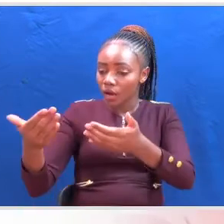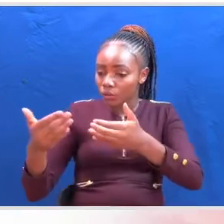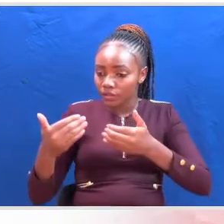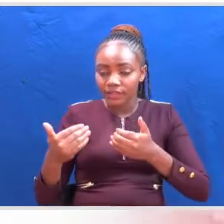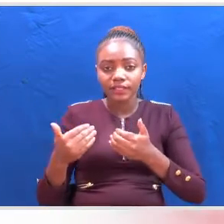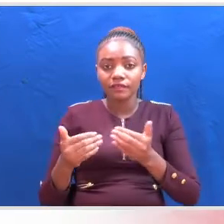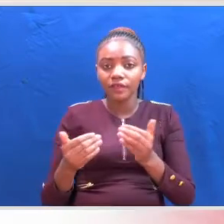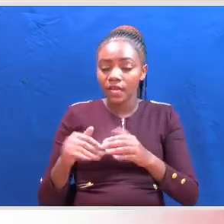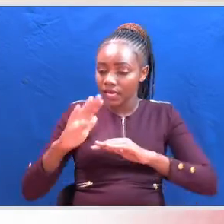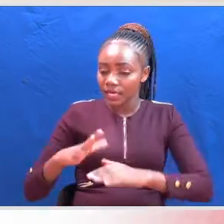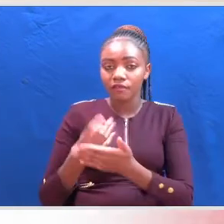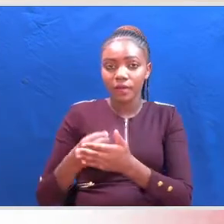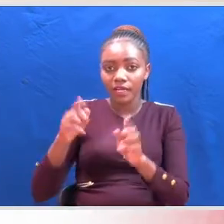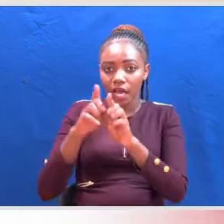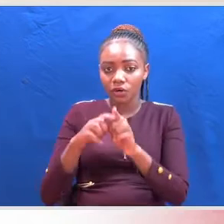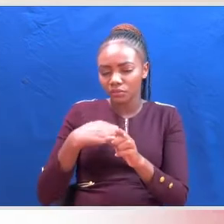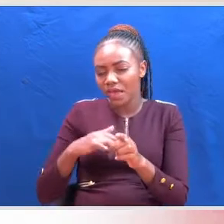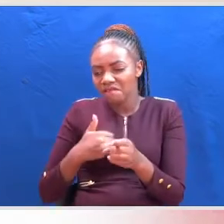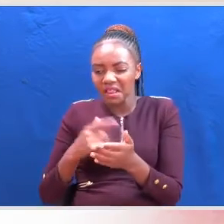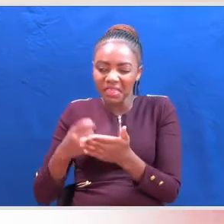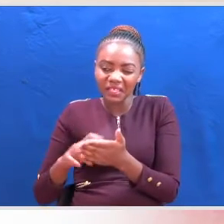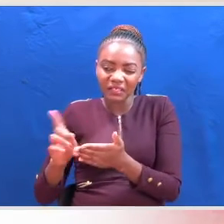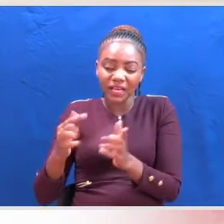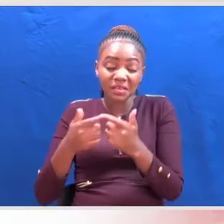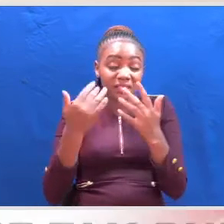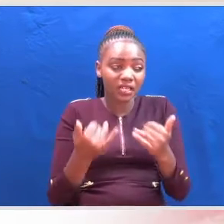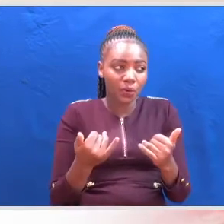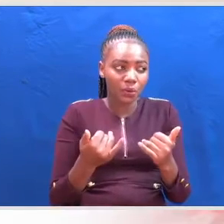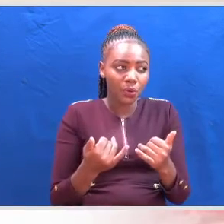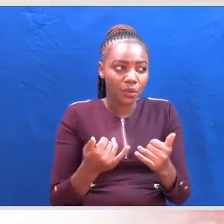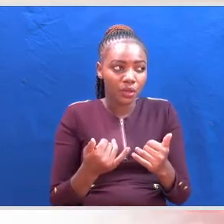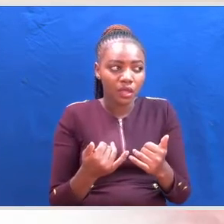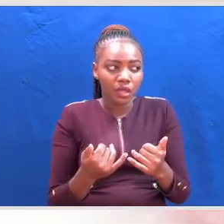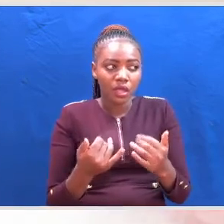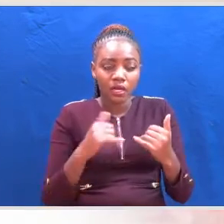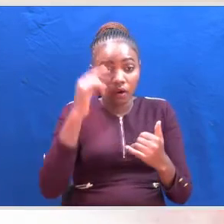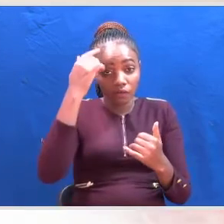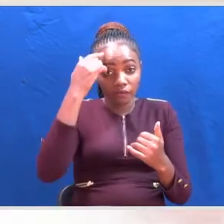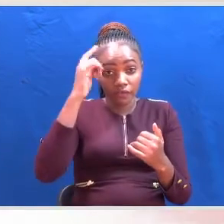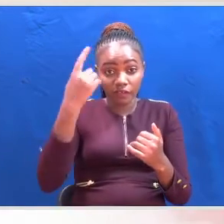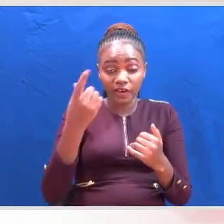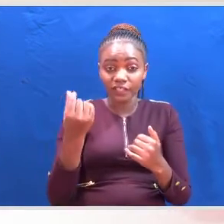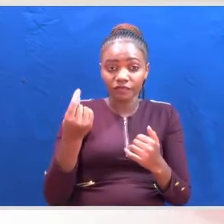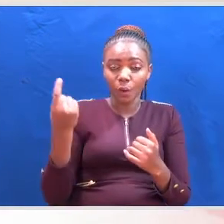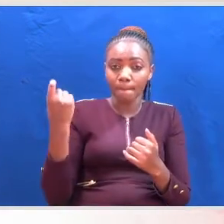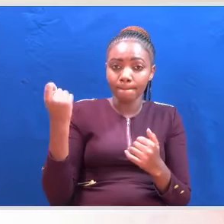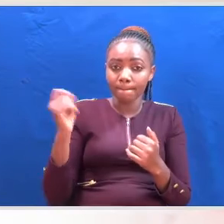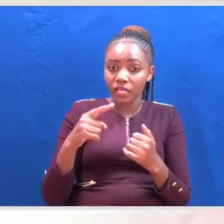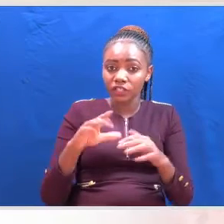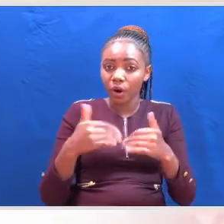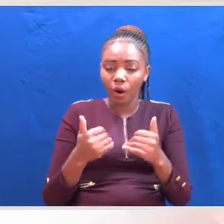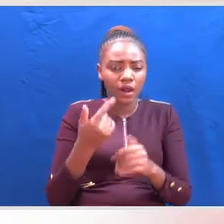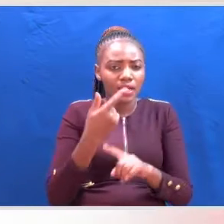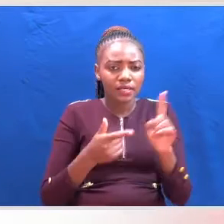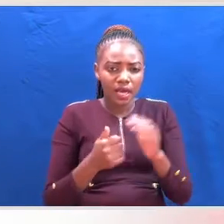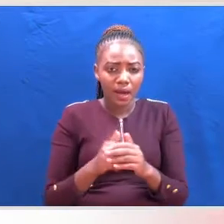tax that much because actually it wasn't there. But right now, I think I'm going to, for the first few months or year, I'm going to feel